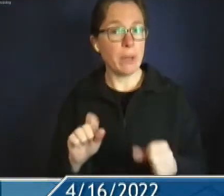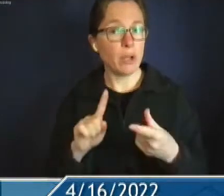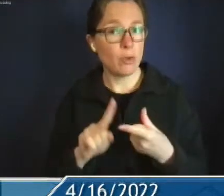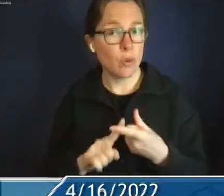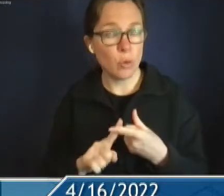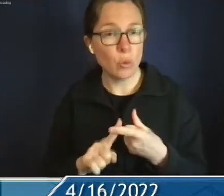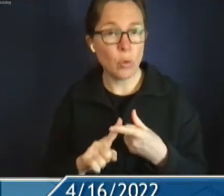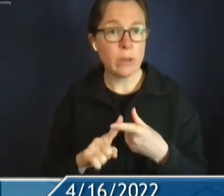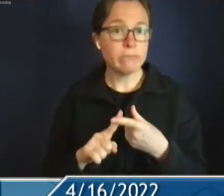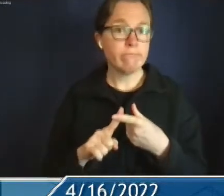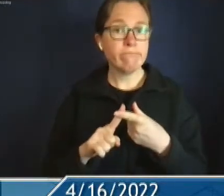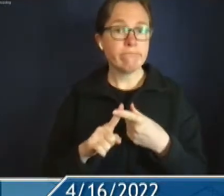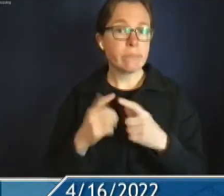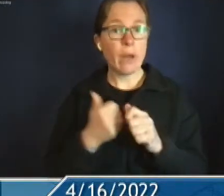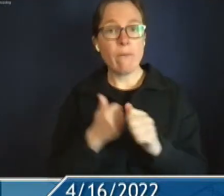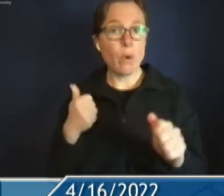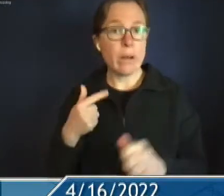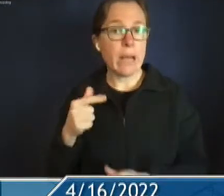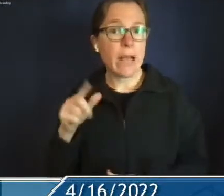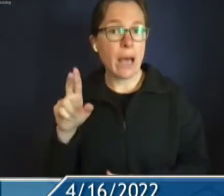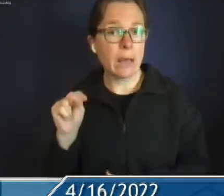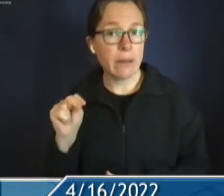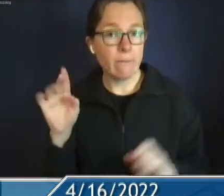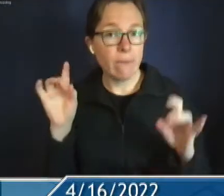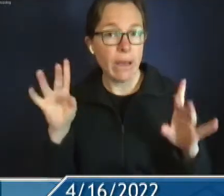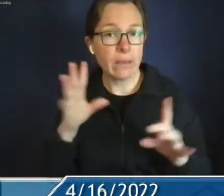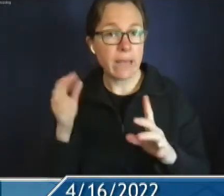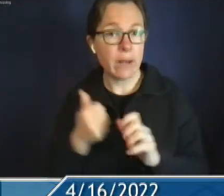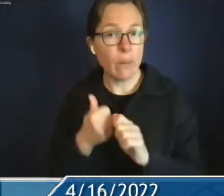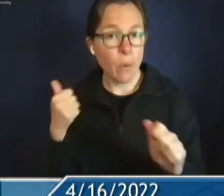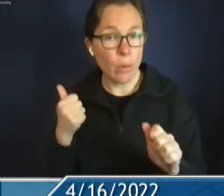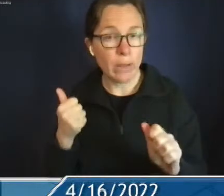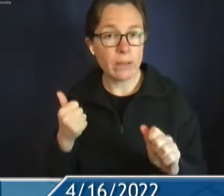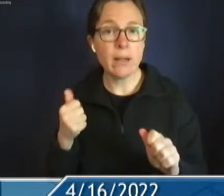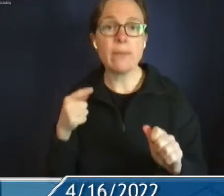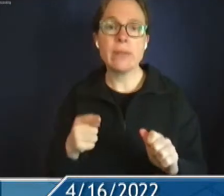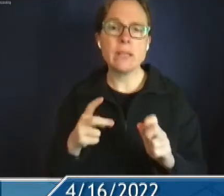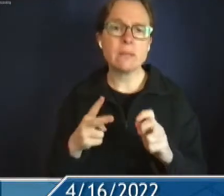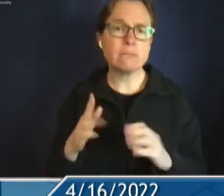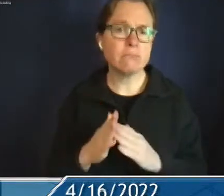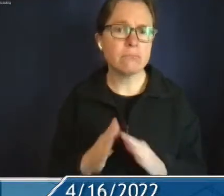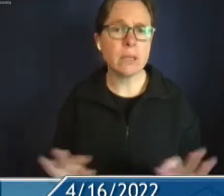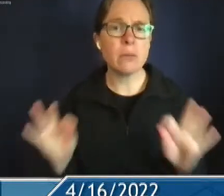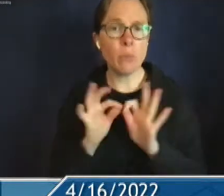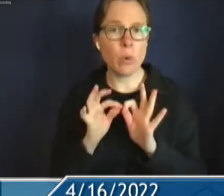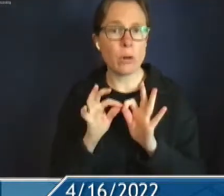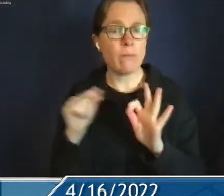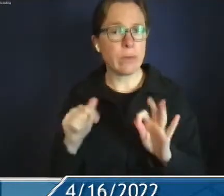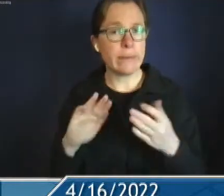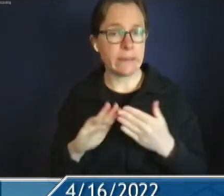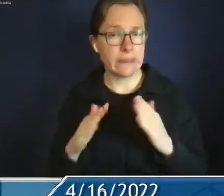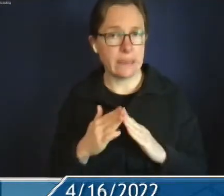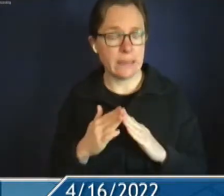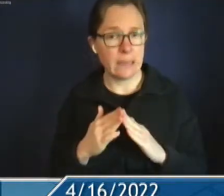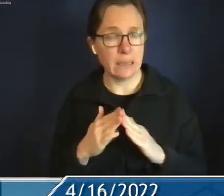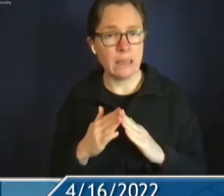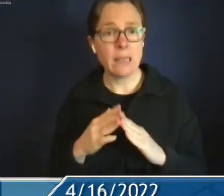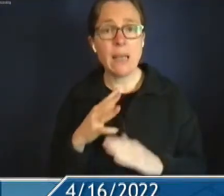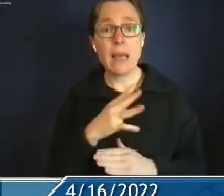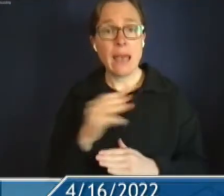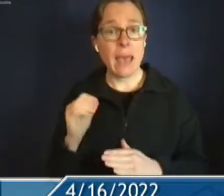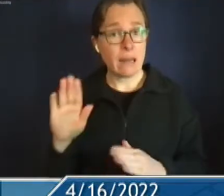violence, intervention, and prevention. This is so important for our city. Critically, the office